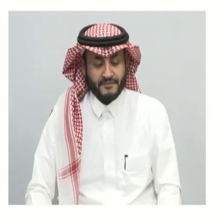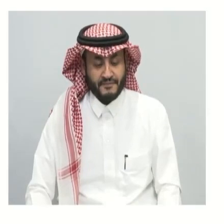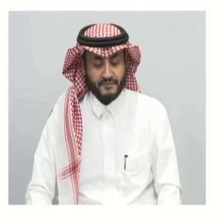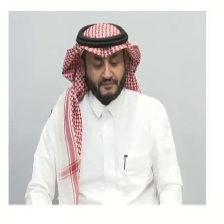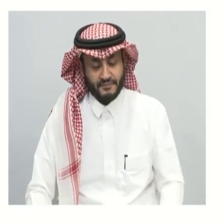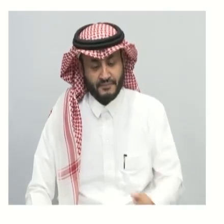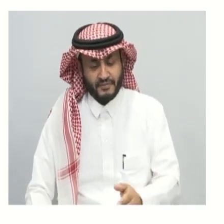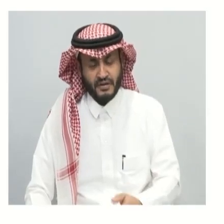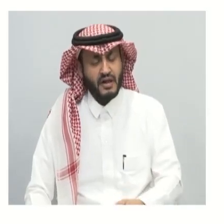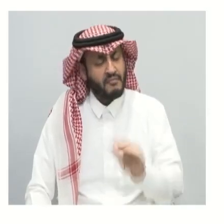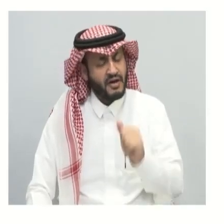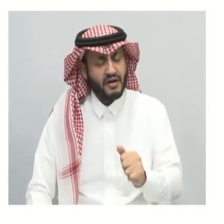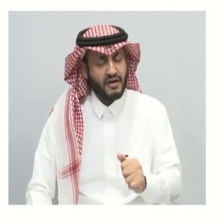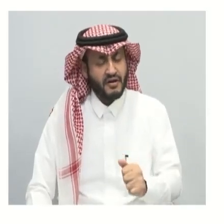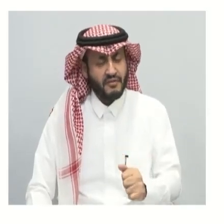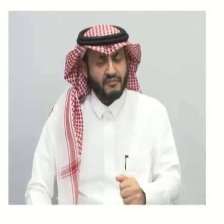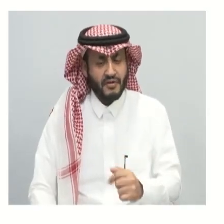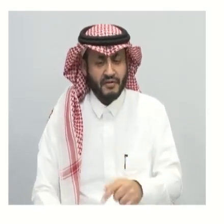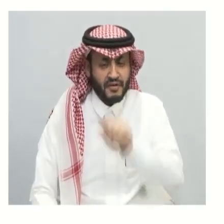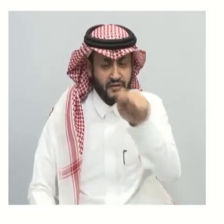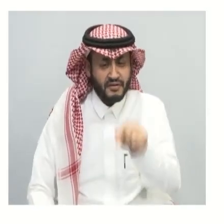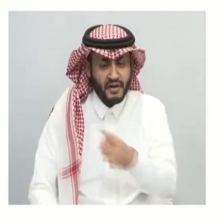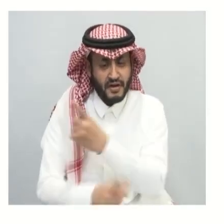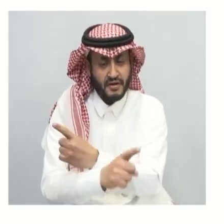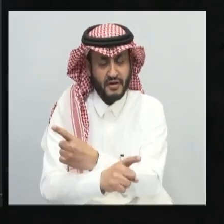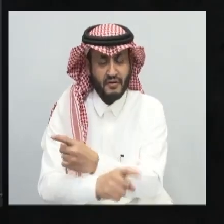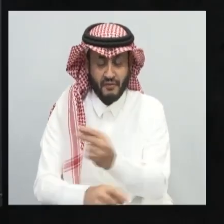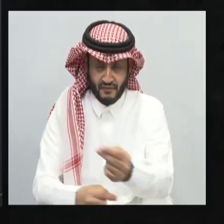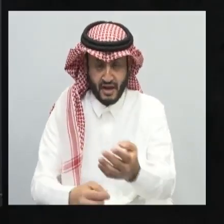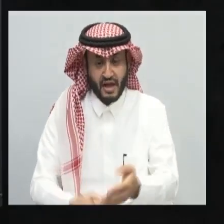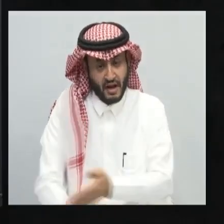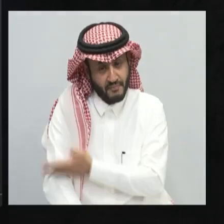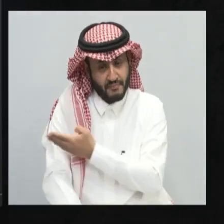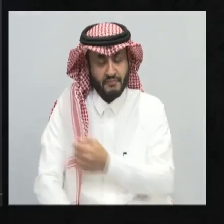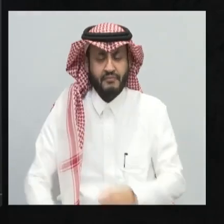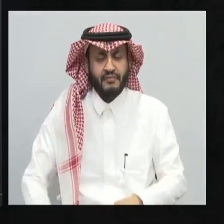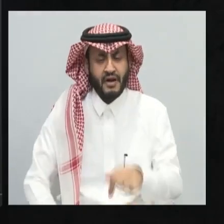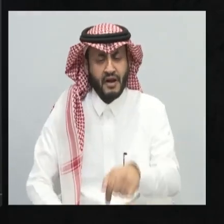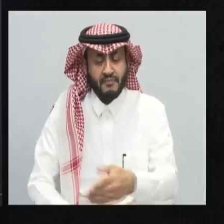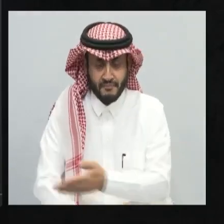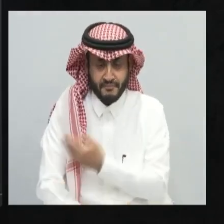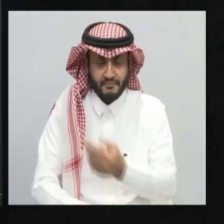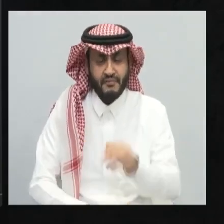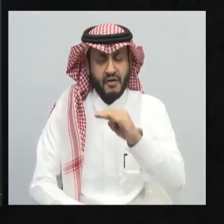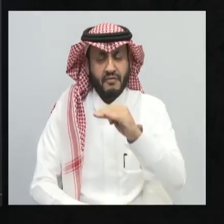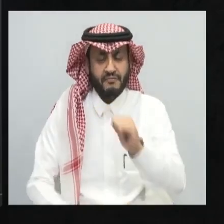function. And if you still have any questions, just ask your teachers. Your teachers are always there to answer your